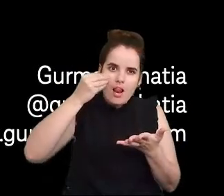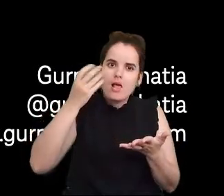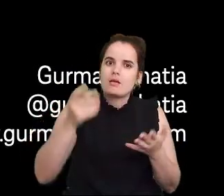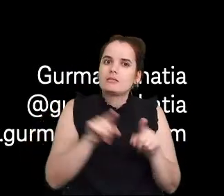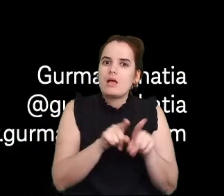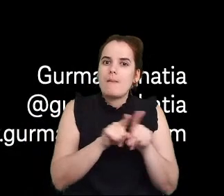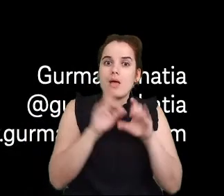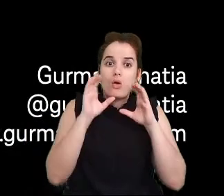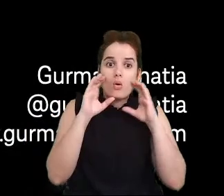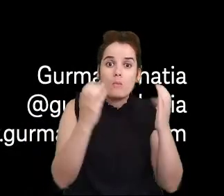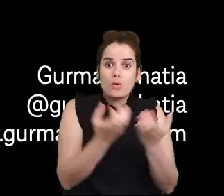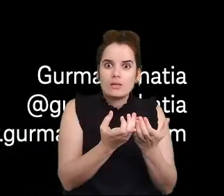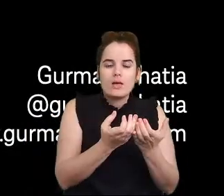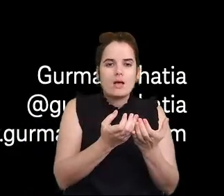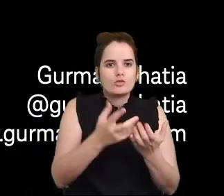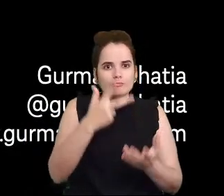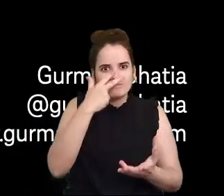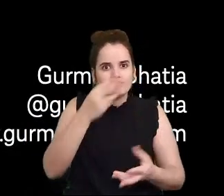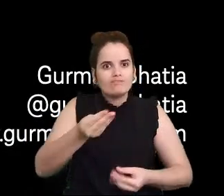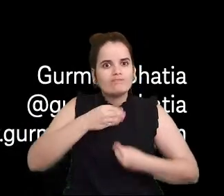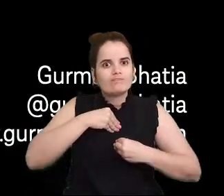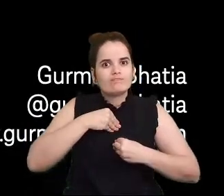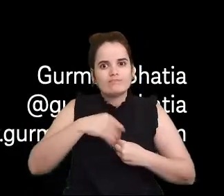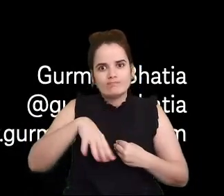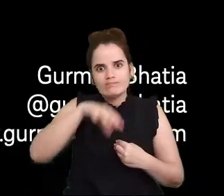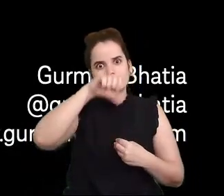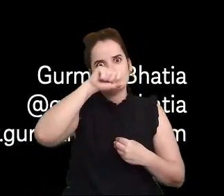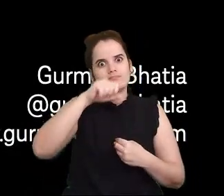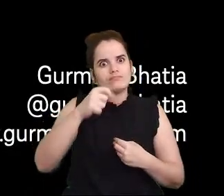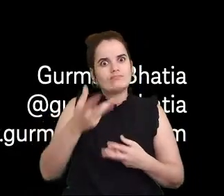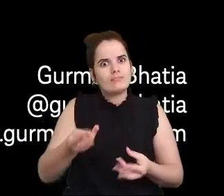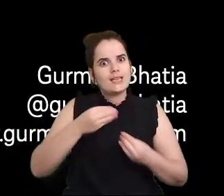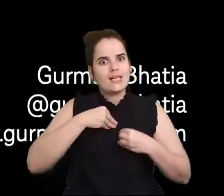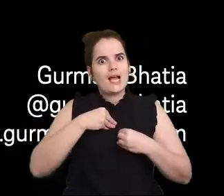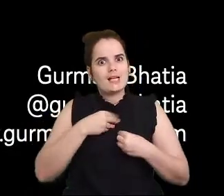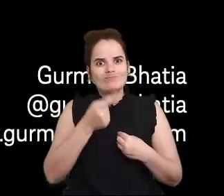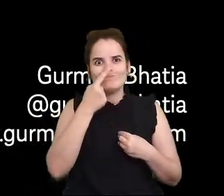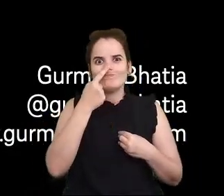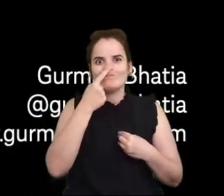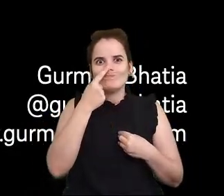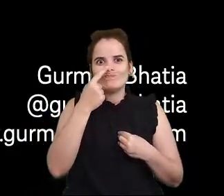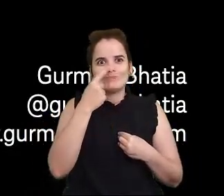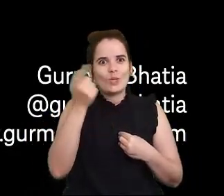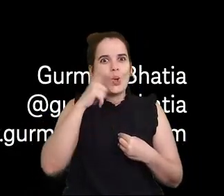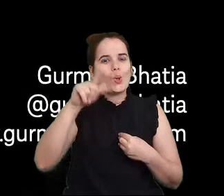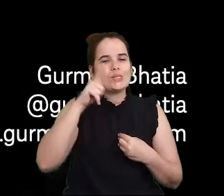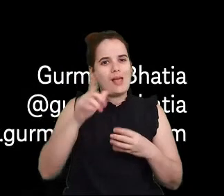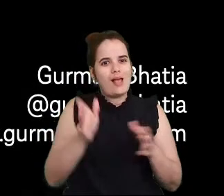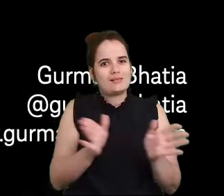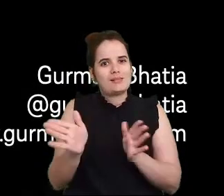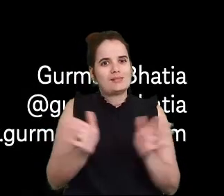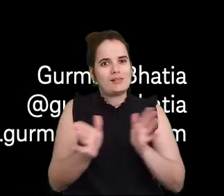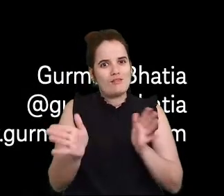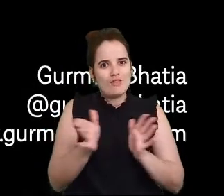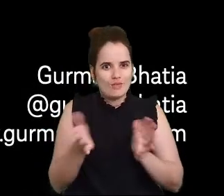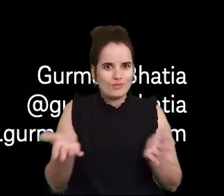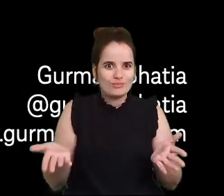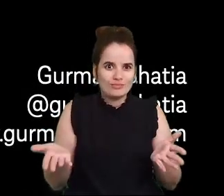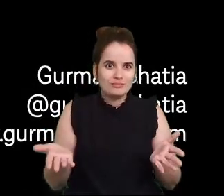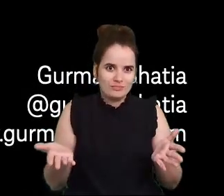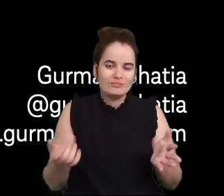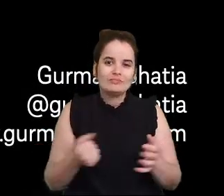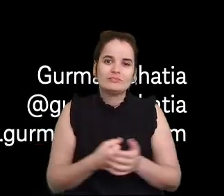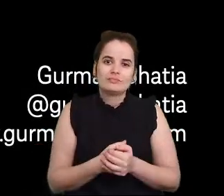stories that are for everyone. And if you're someone who's never made a chart, I hope this